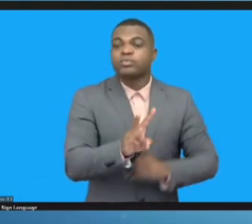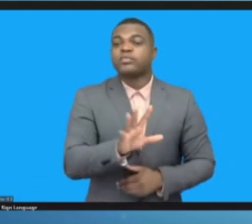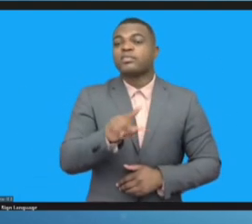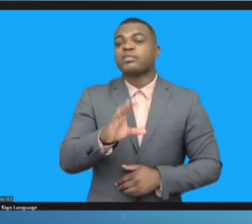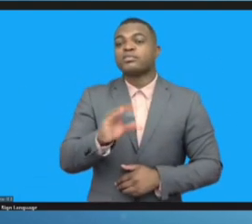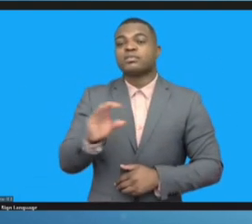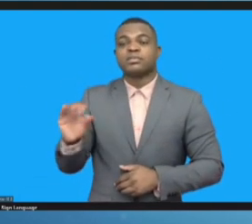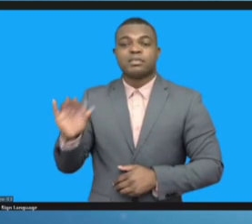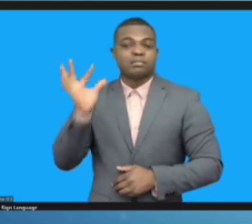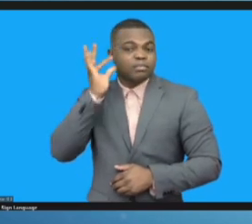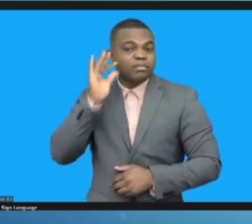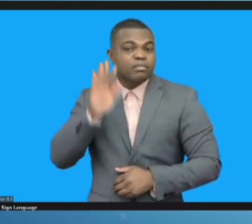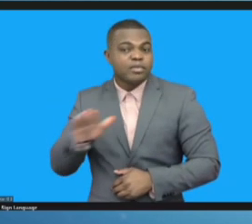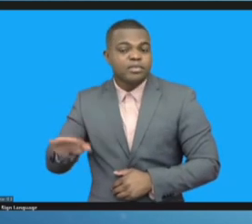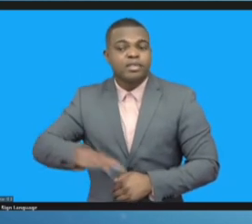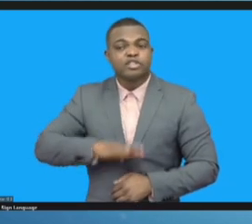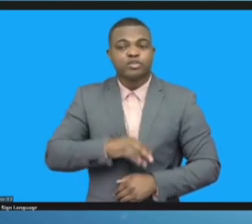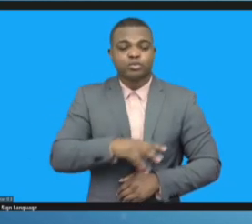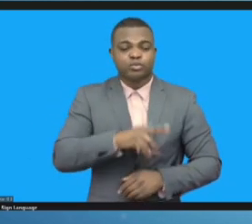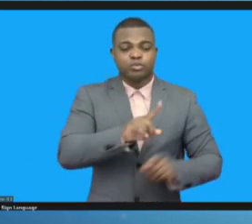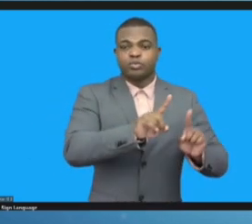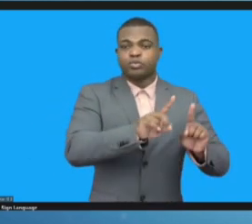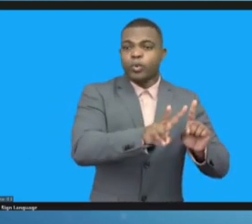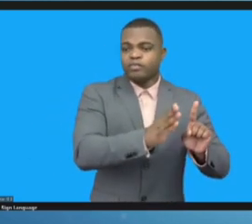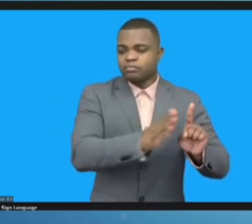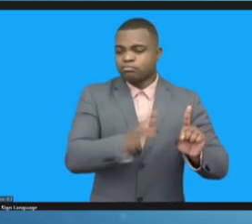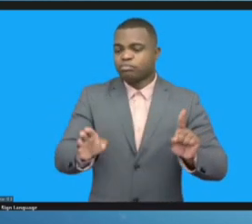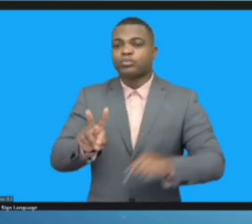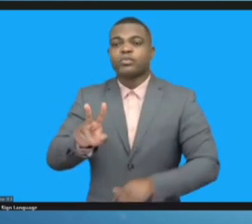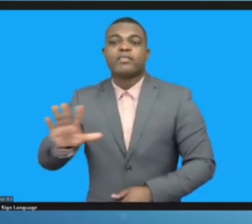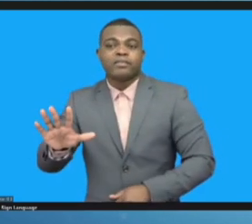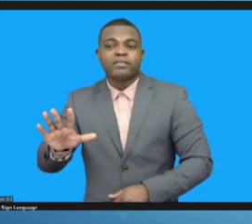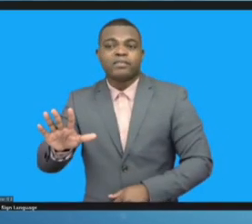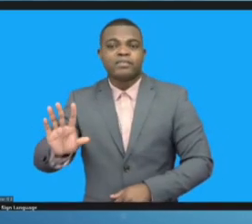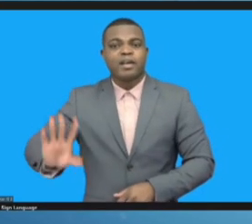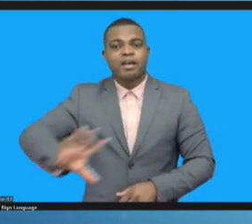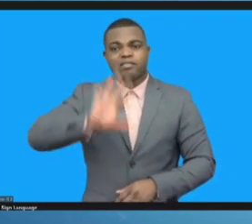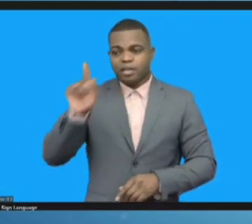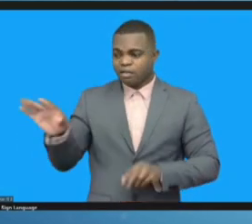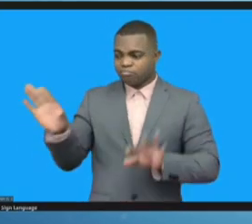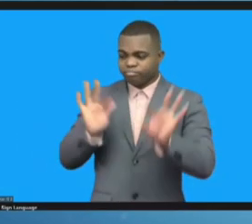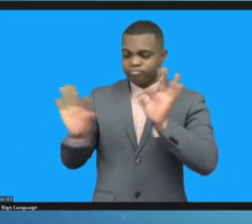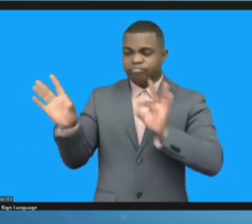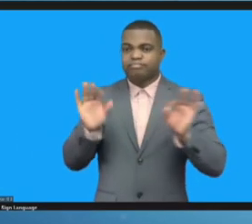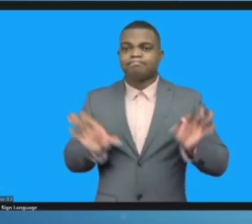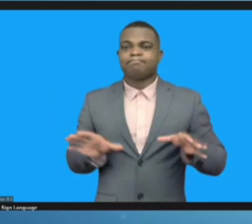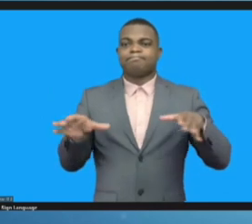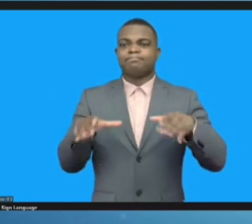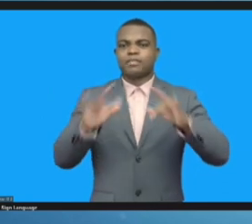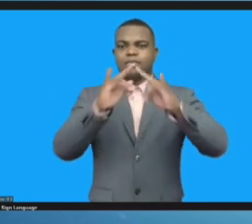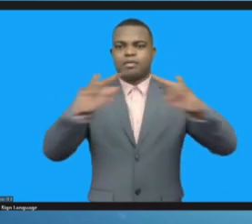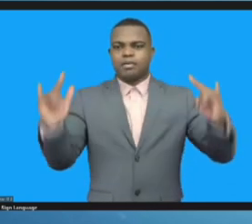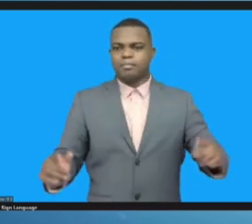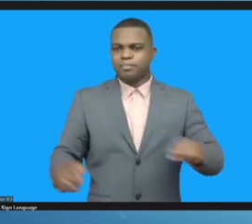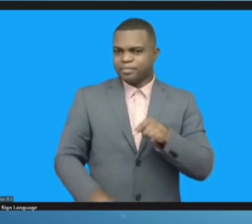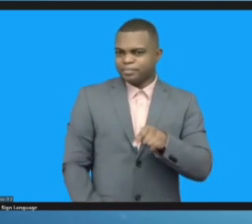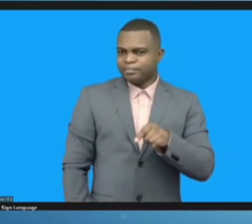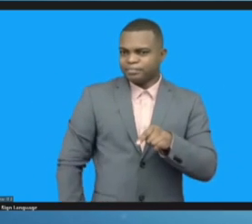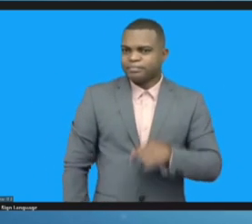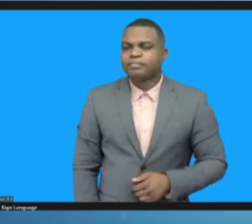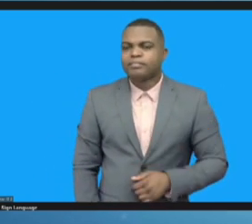by engaging in standard-setting initiatives for an open and unfragmented internet with various of organizations such as